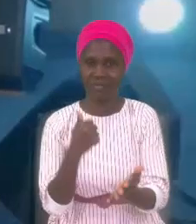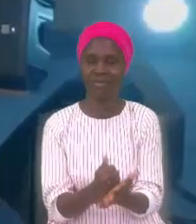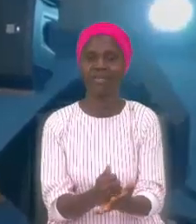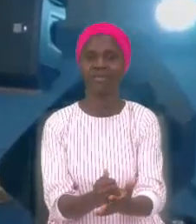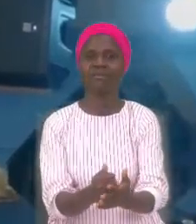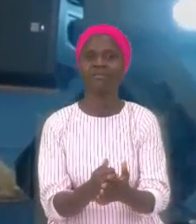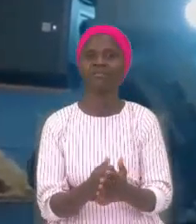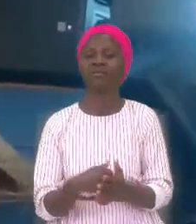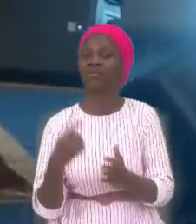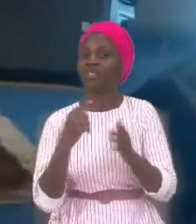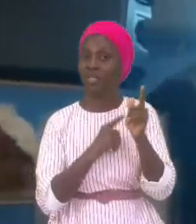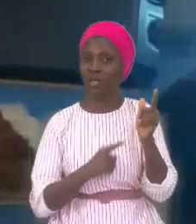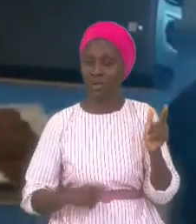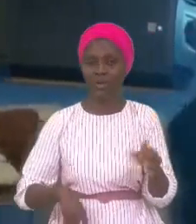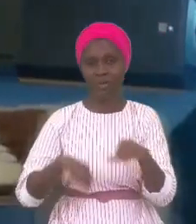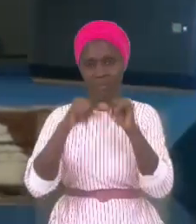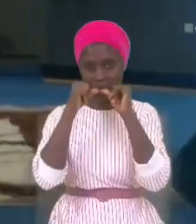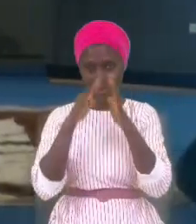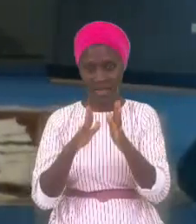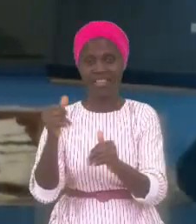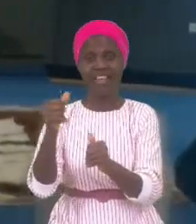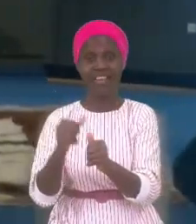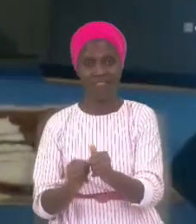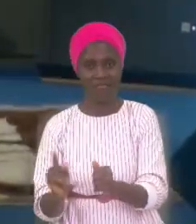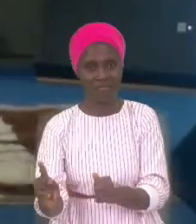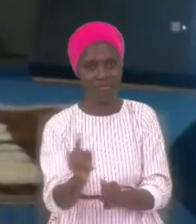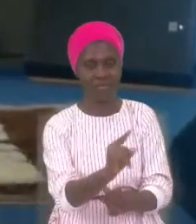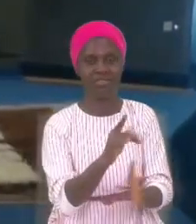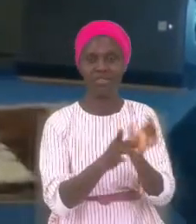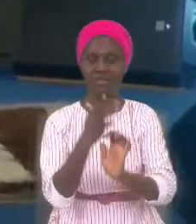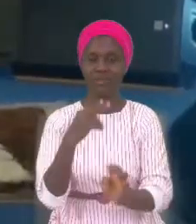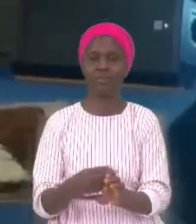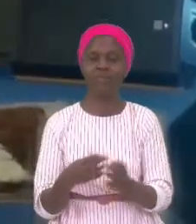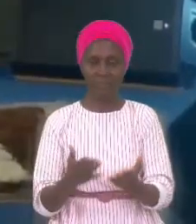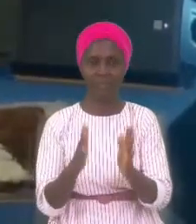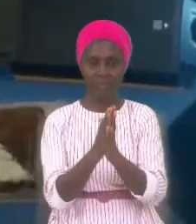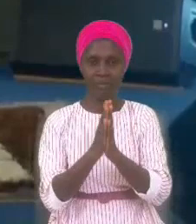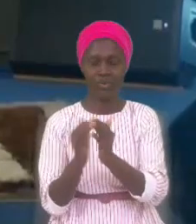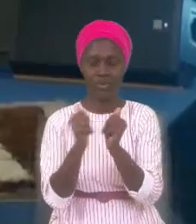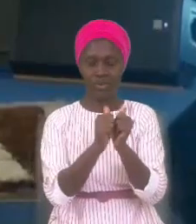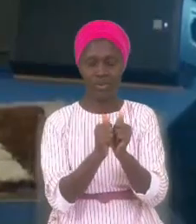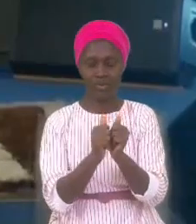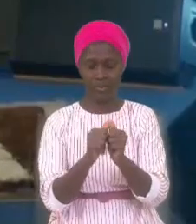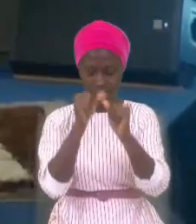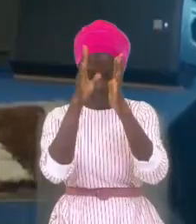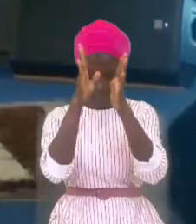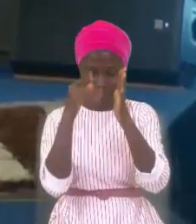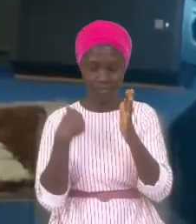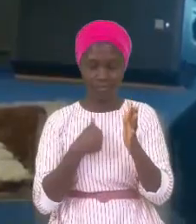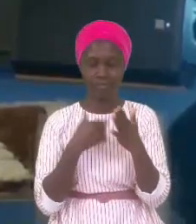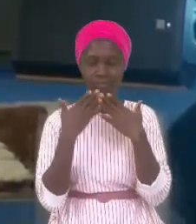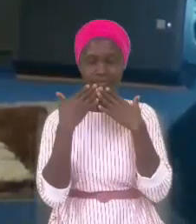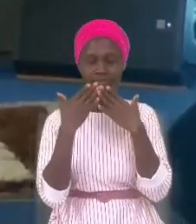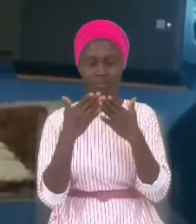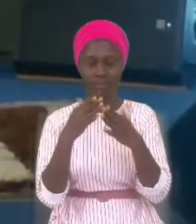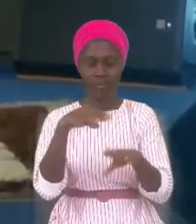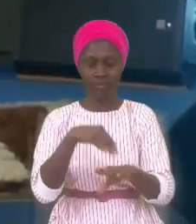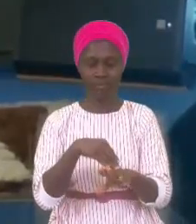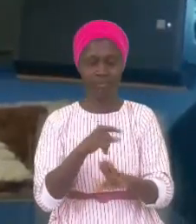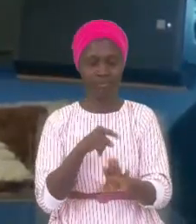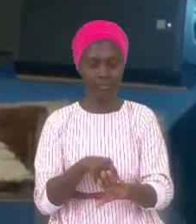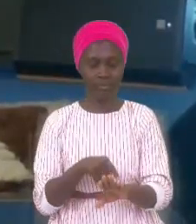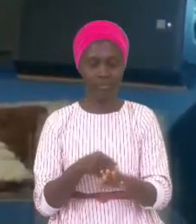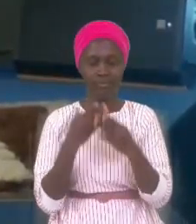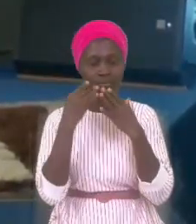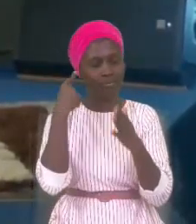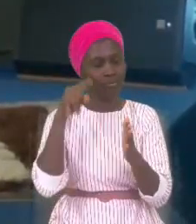The Lord bless everyone. Let's pray together. Father, we thank you at this hour. Thank you for this